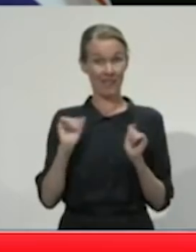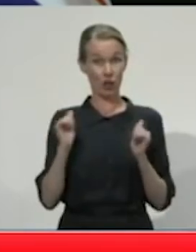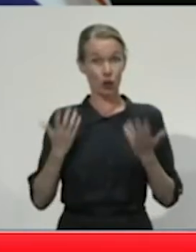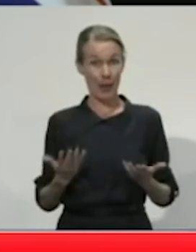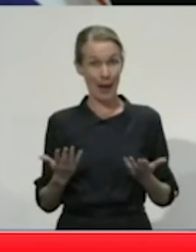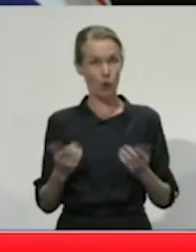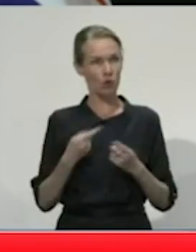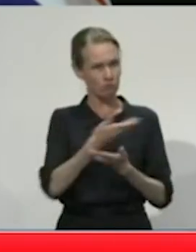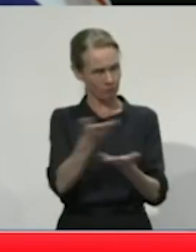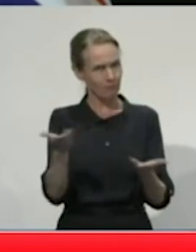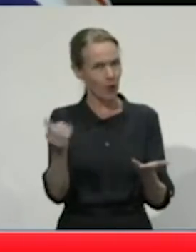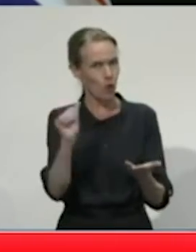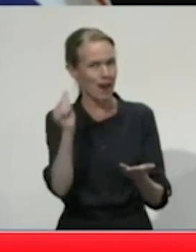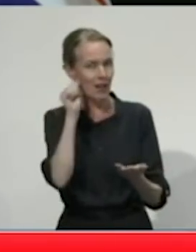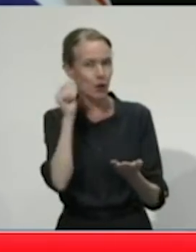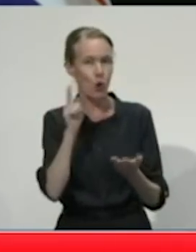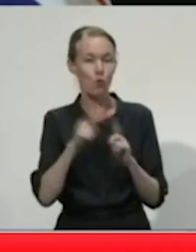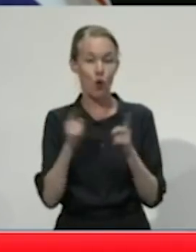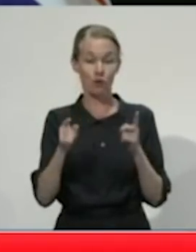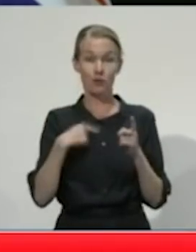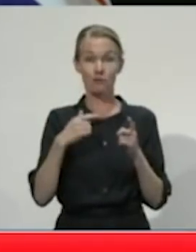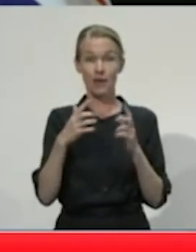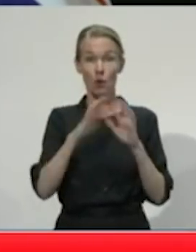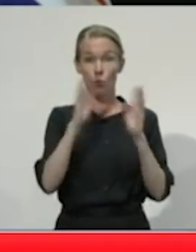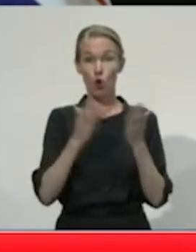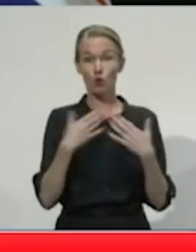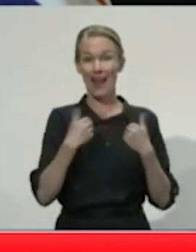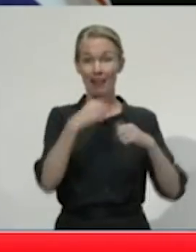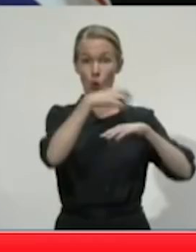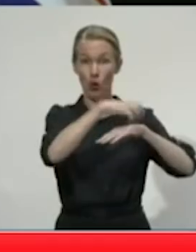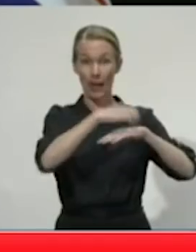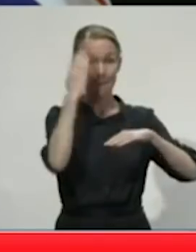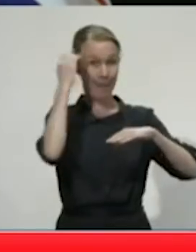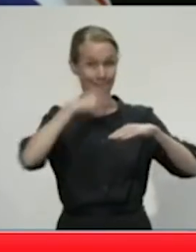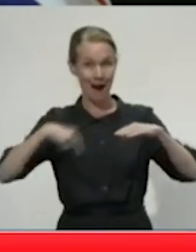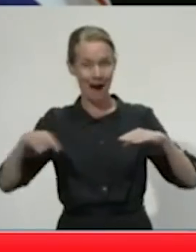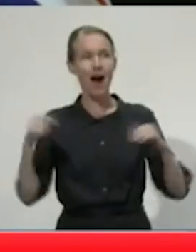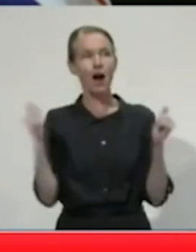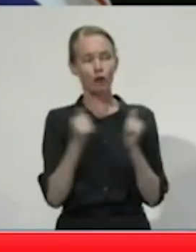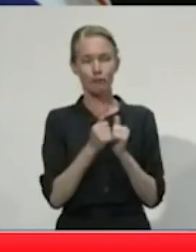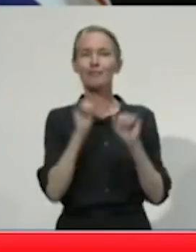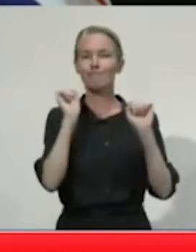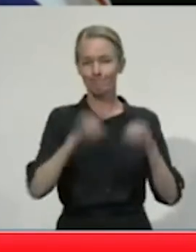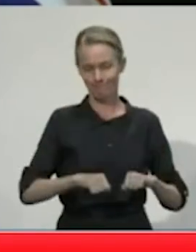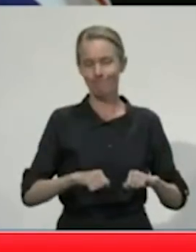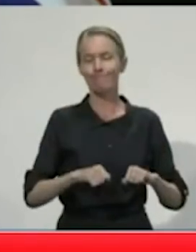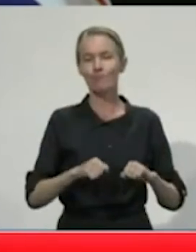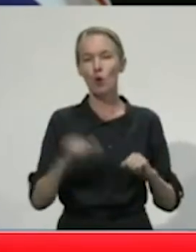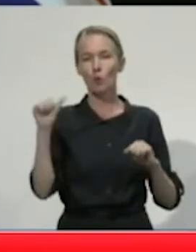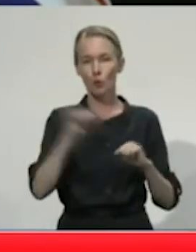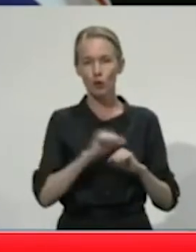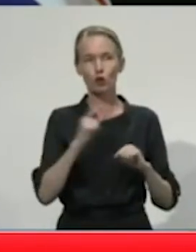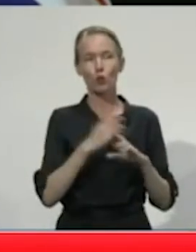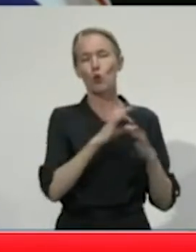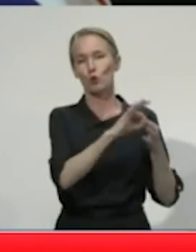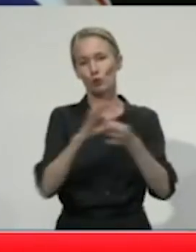states around the global response to the COVID-19 pandemic, One of the features of that has been of